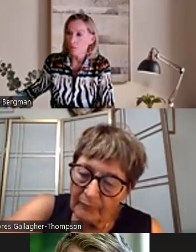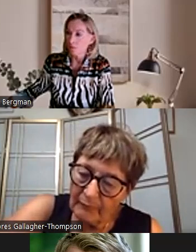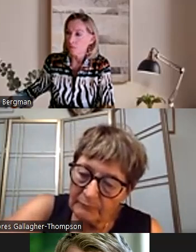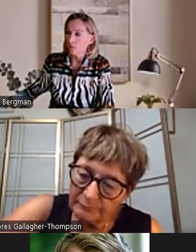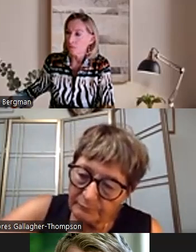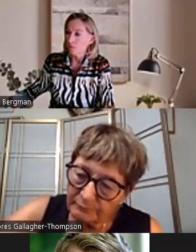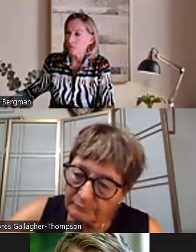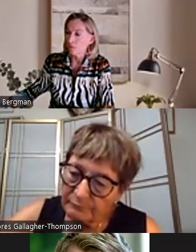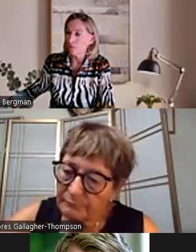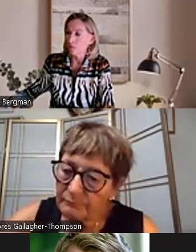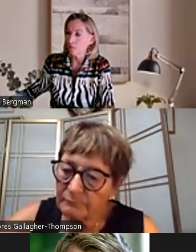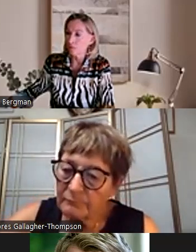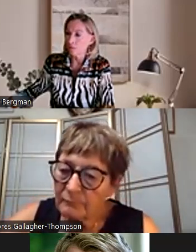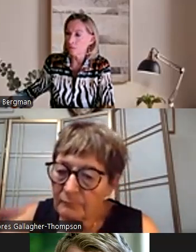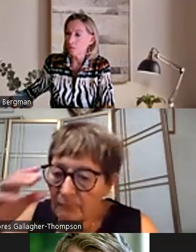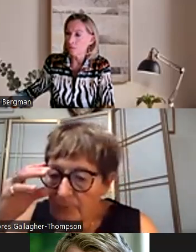project, because